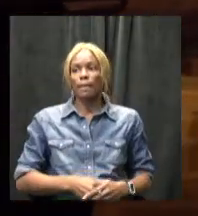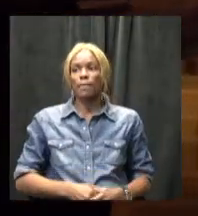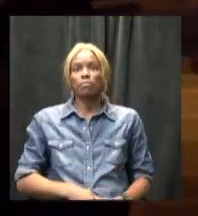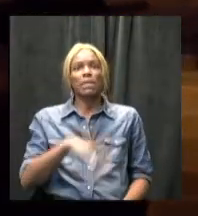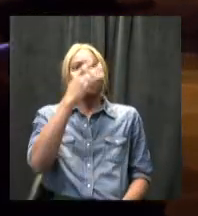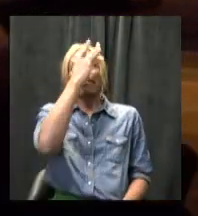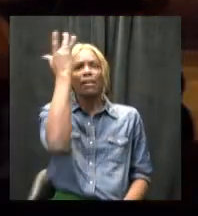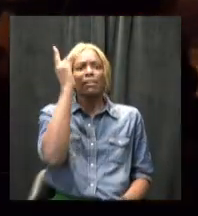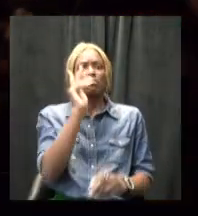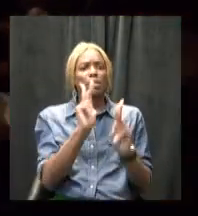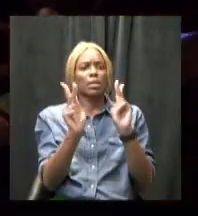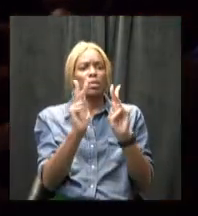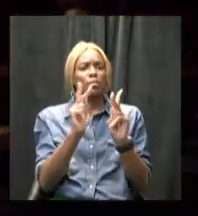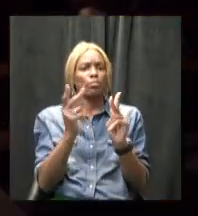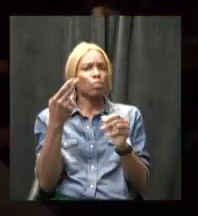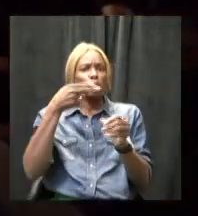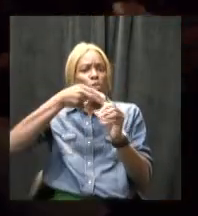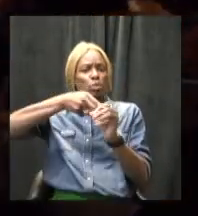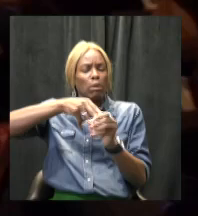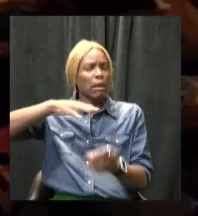forgot y'all.